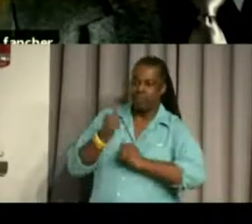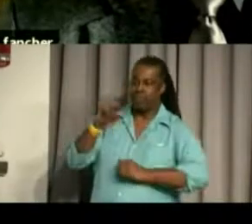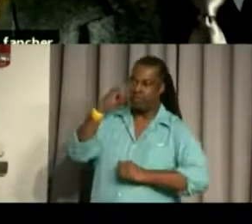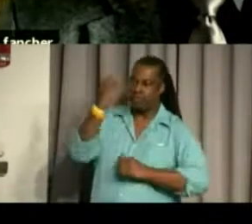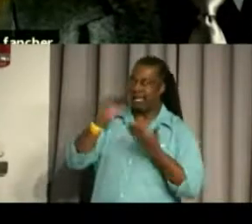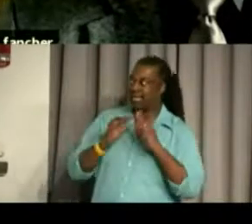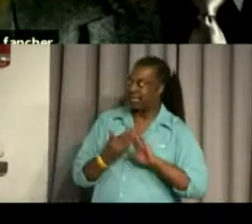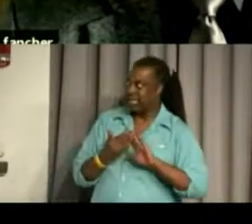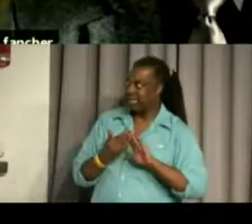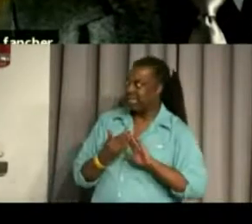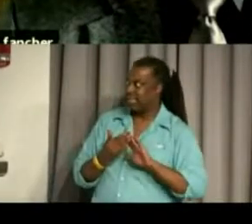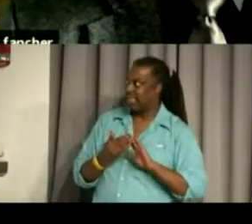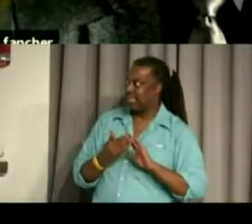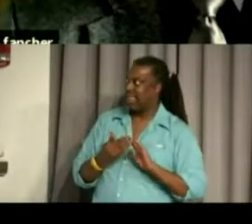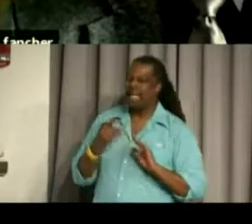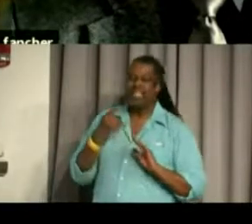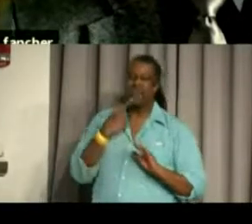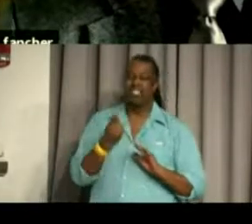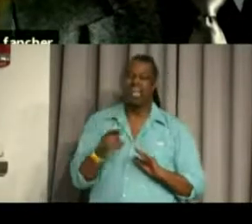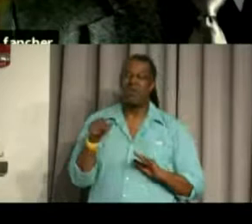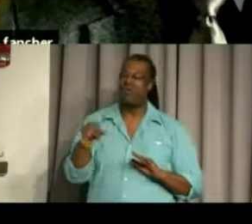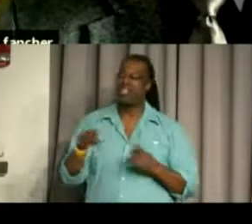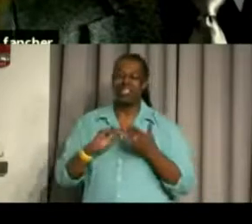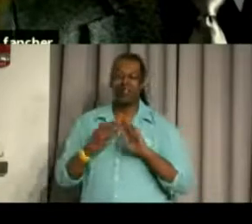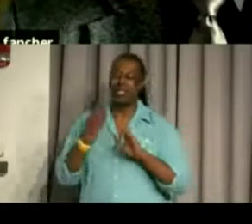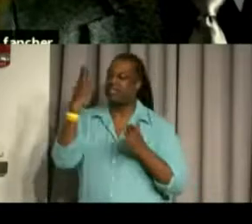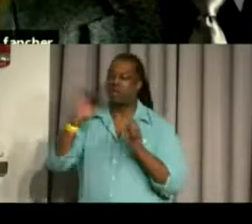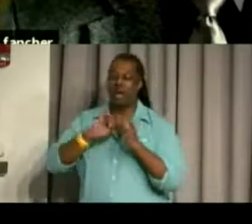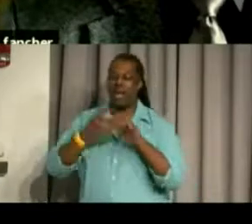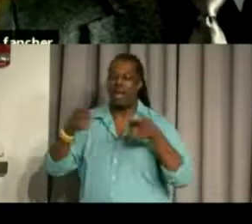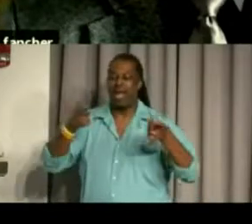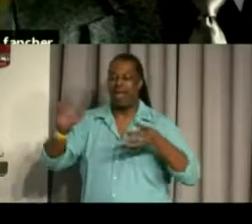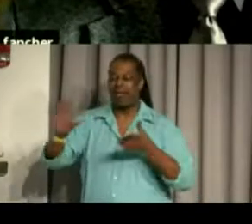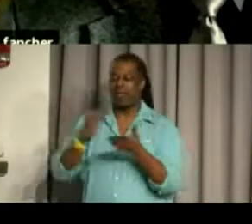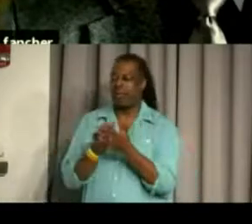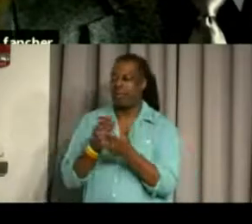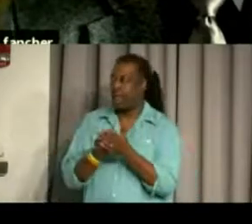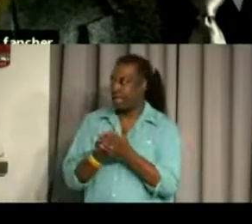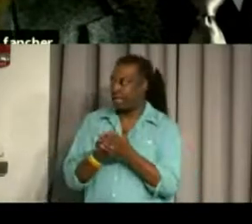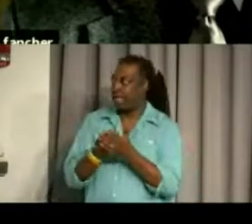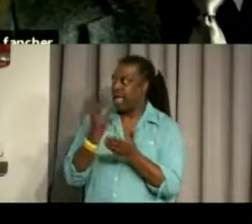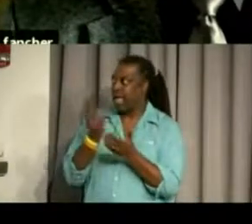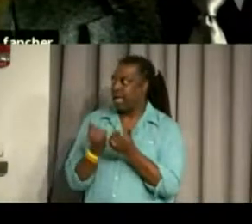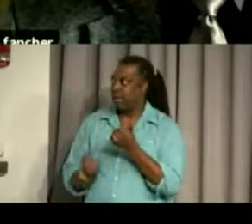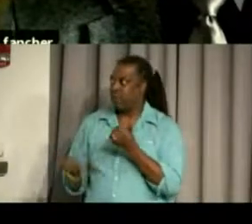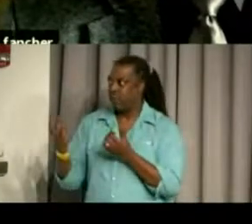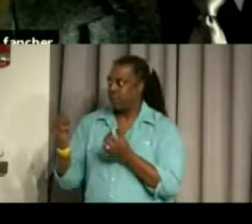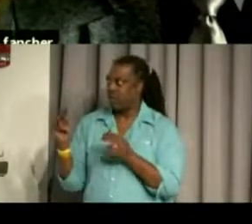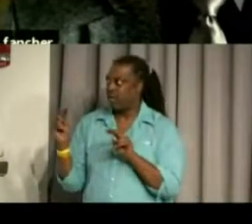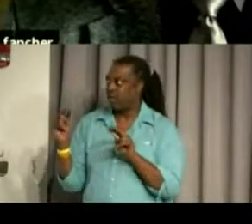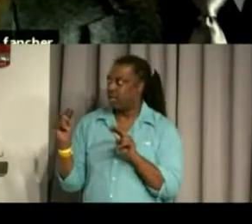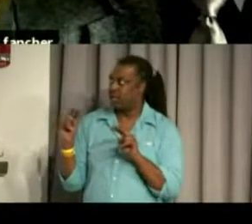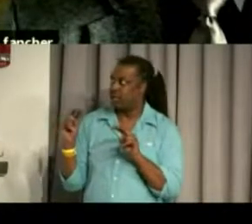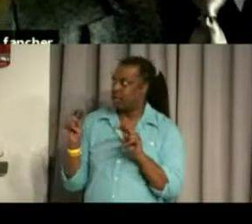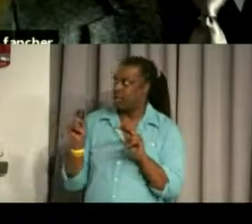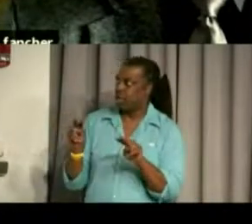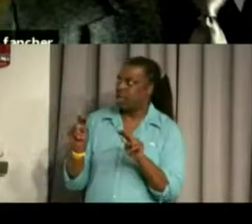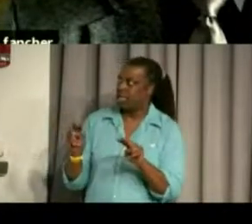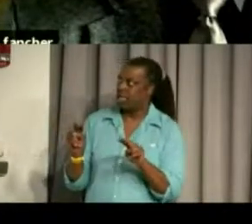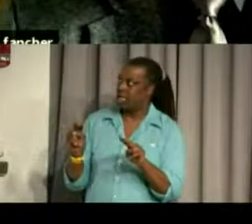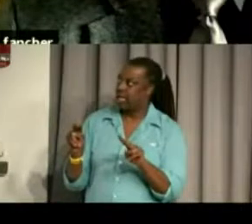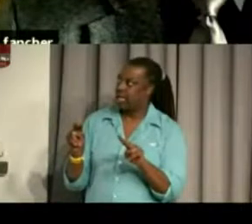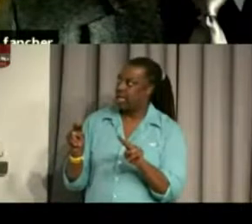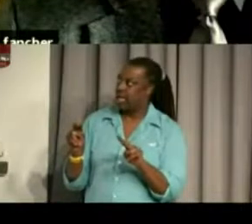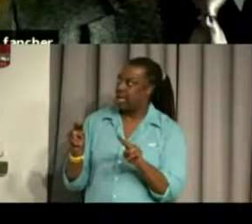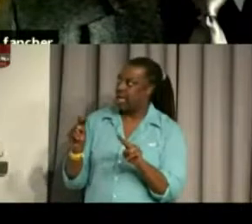like, well, these communities don't know how to handle their money. And I remember looking up, like some of